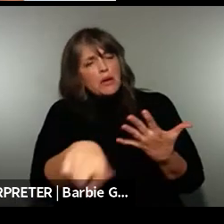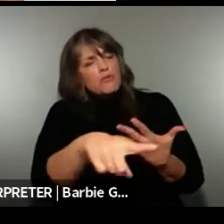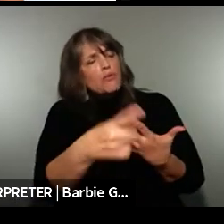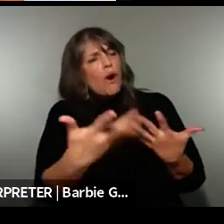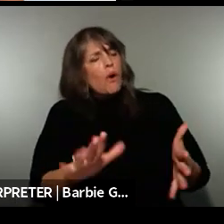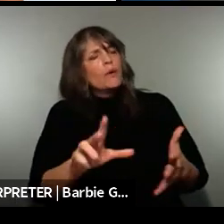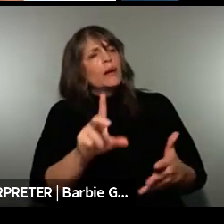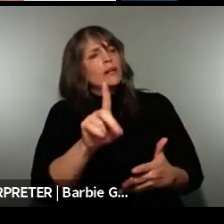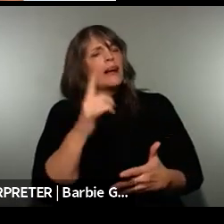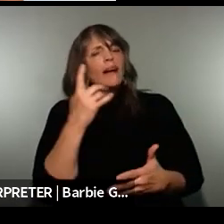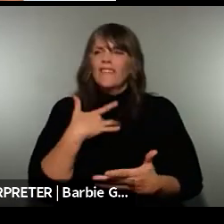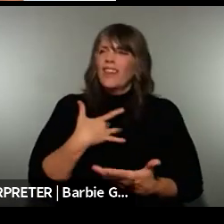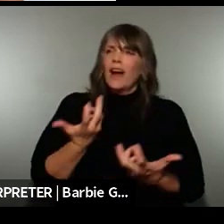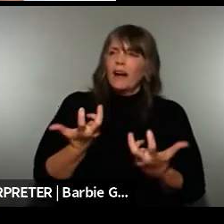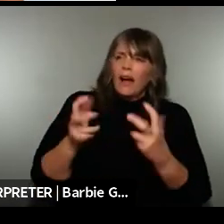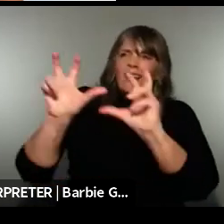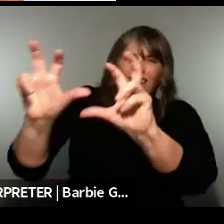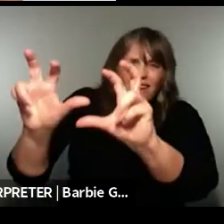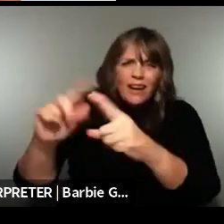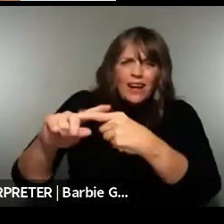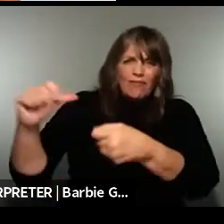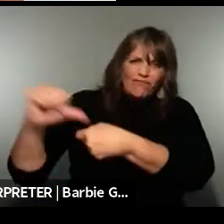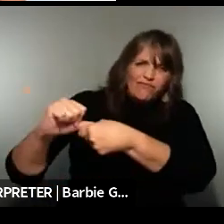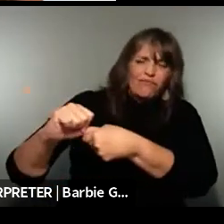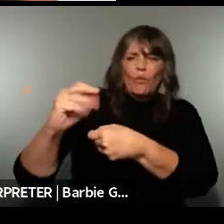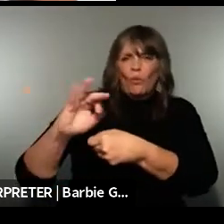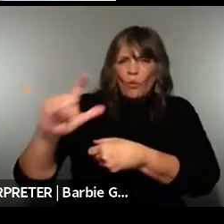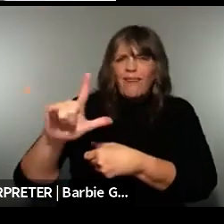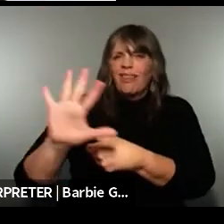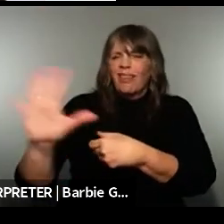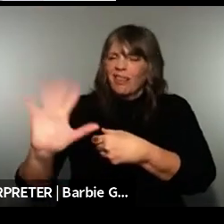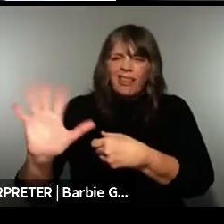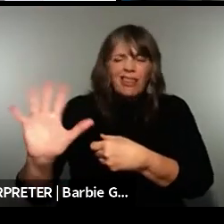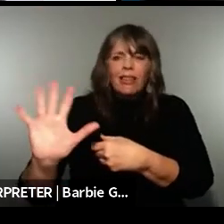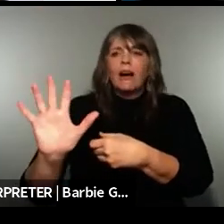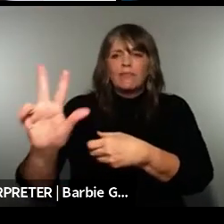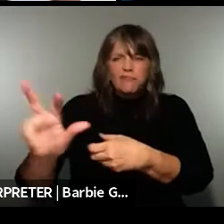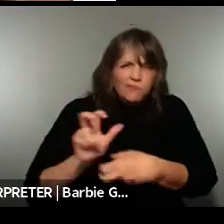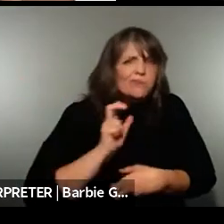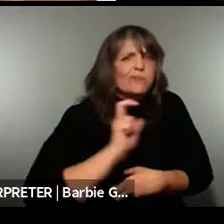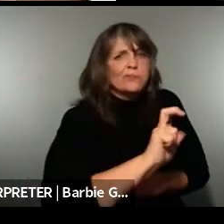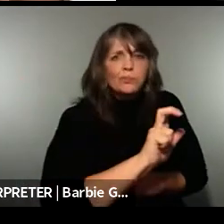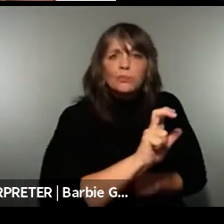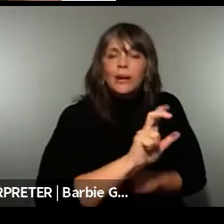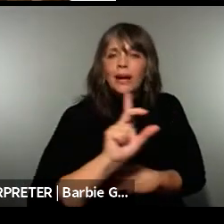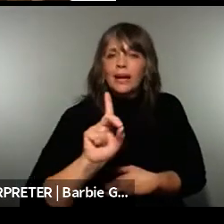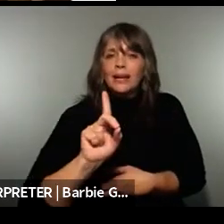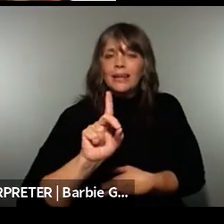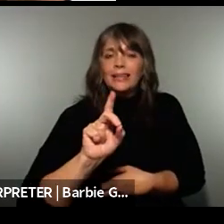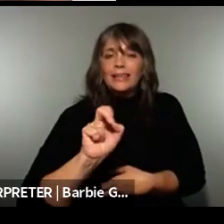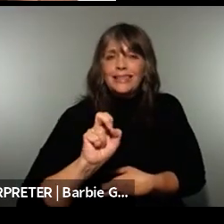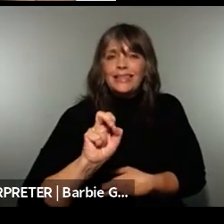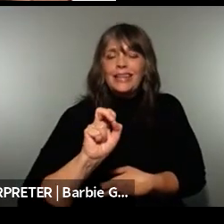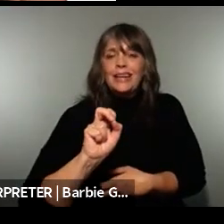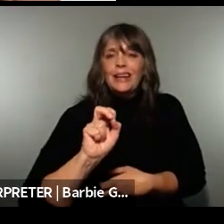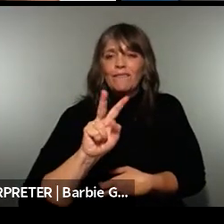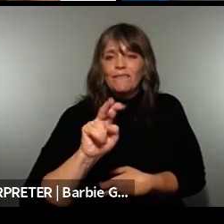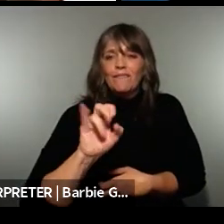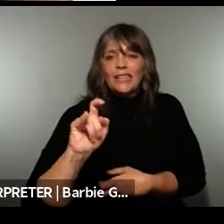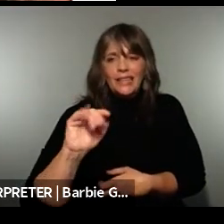should be divesting from fossil fuels. So, you know, there's a case to be made that, you know, of why we need to move from an extractive